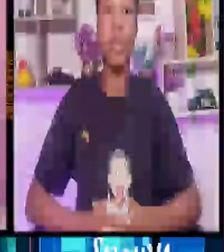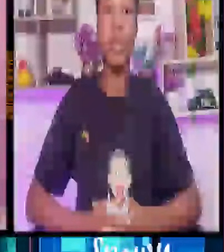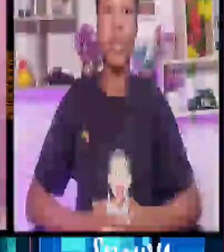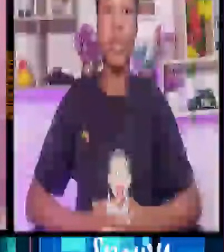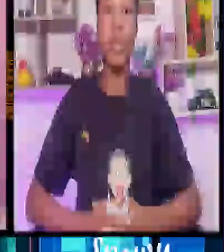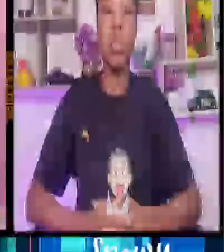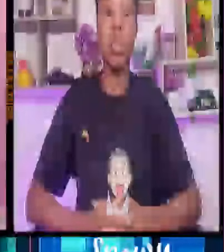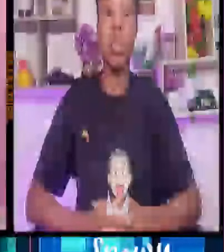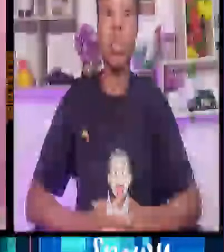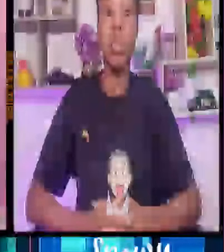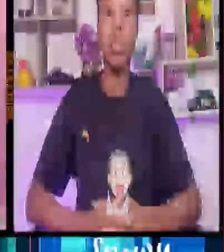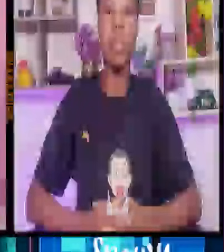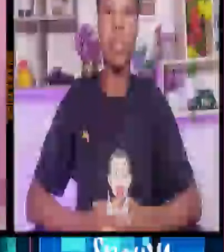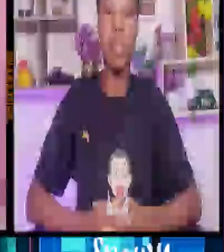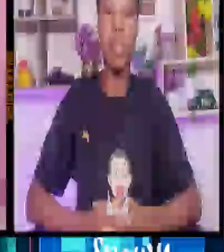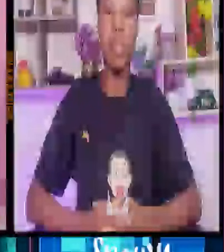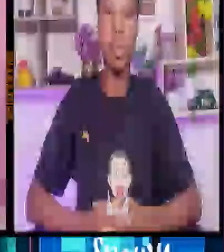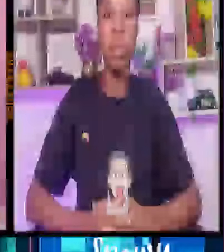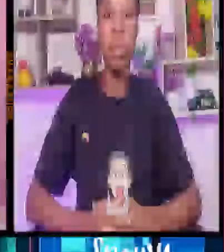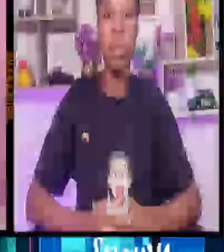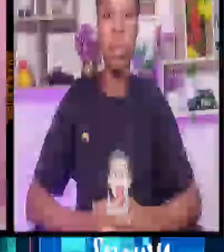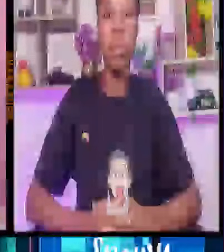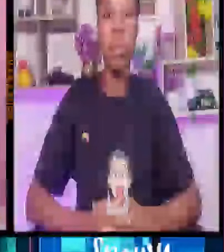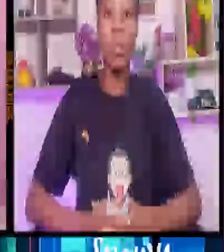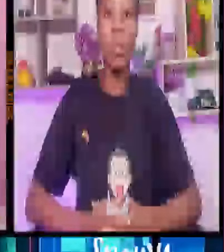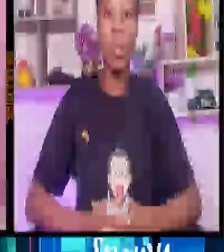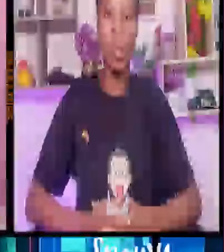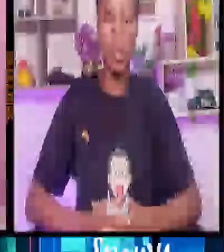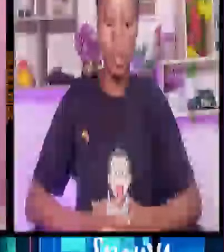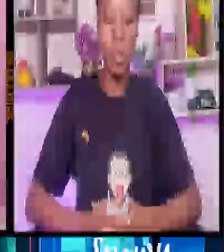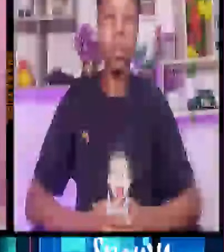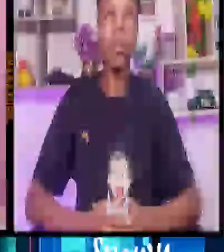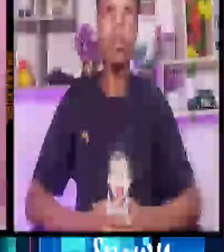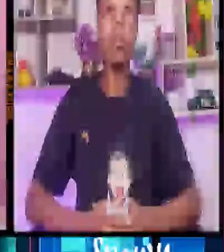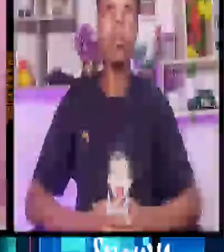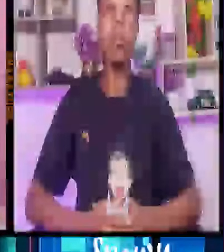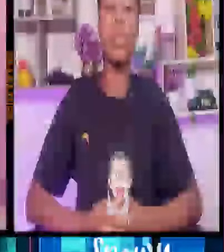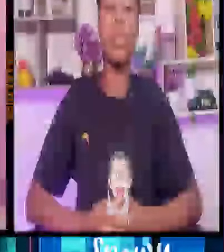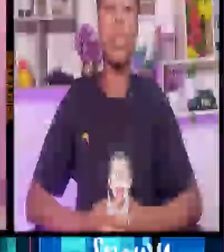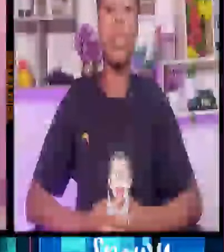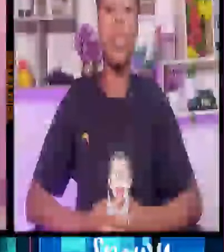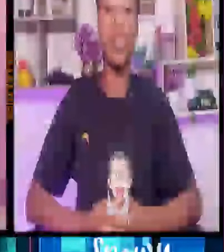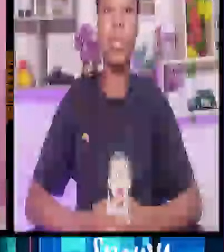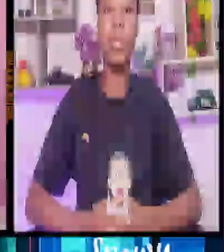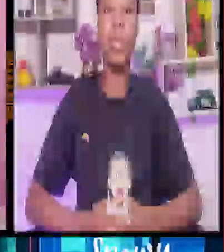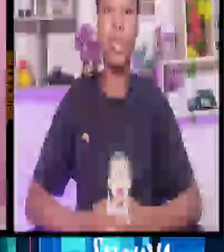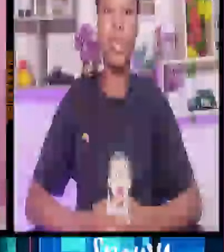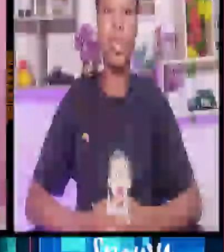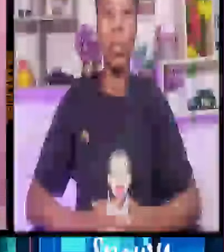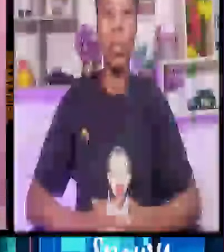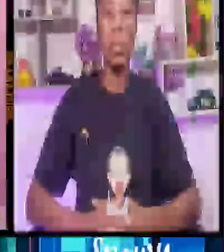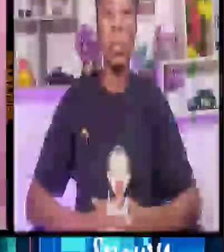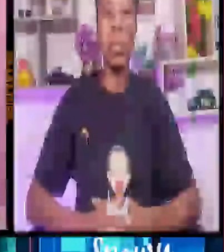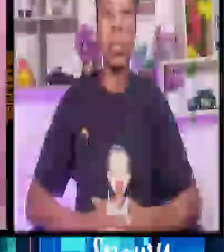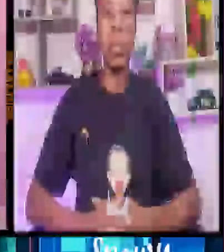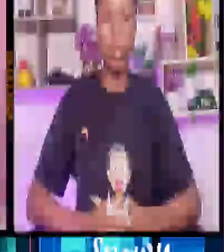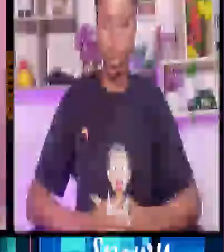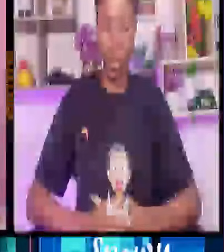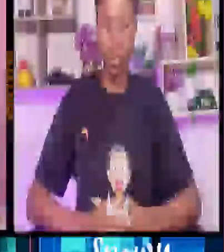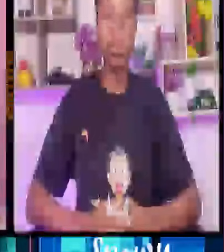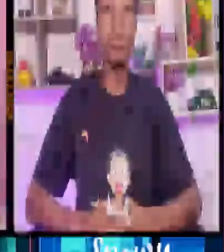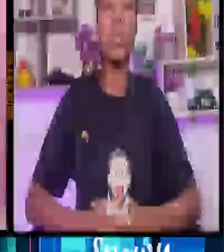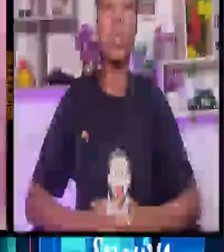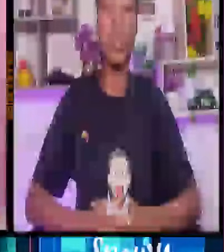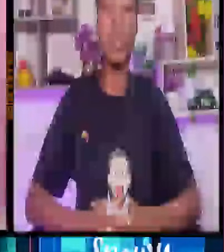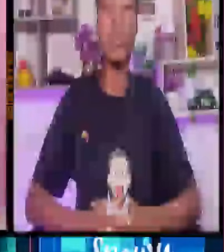3 months because those times the elections was in November. Yes, so he put a very strong performance and was able to garner about 39% votes.